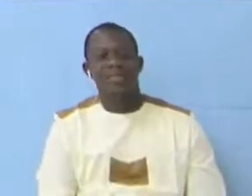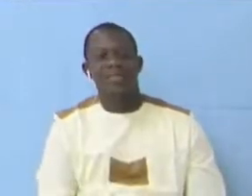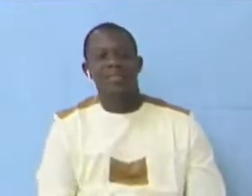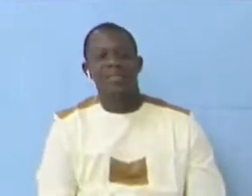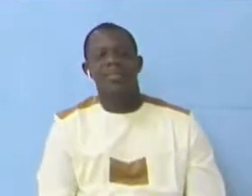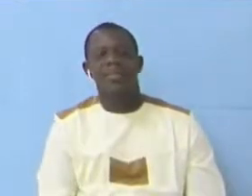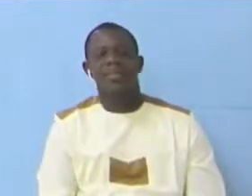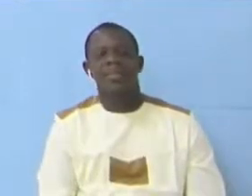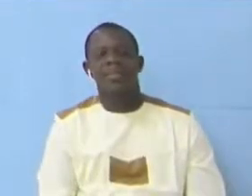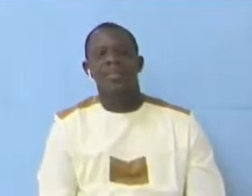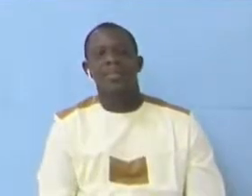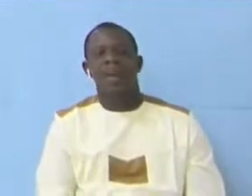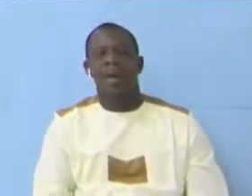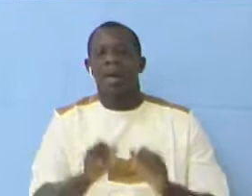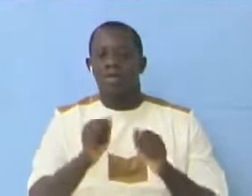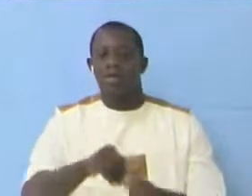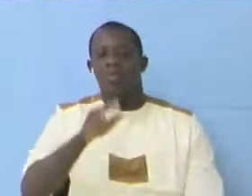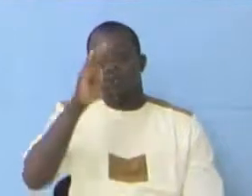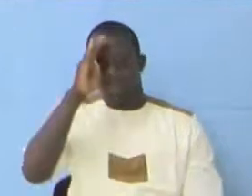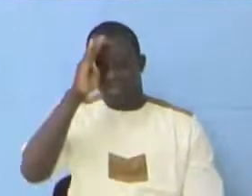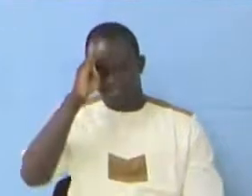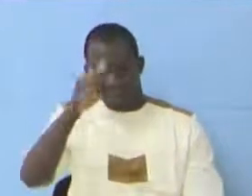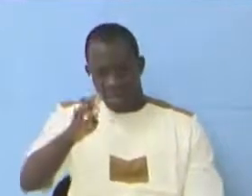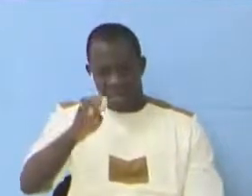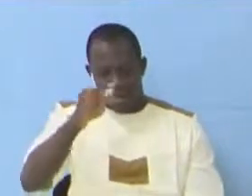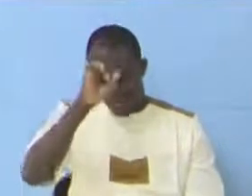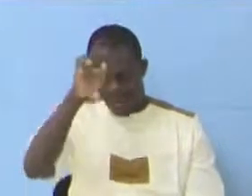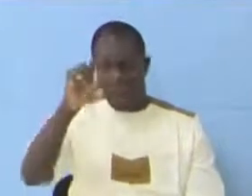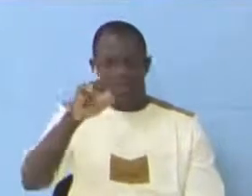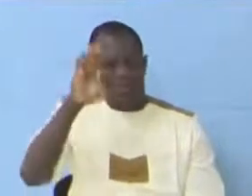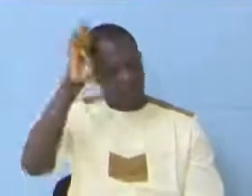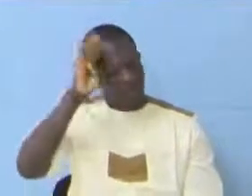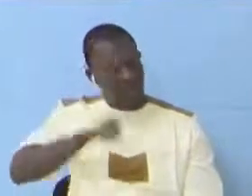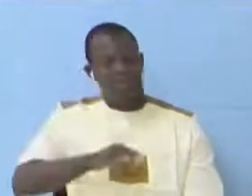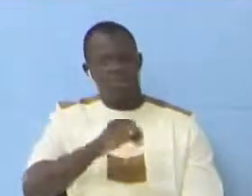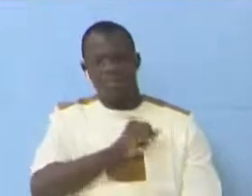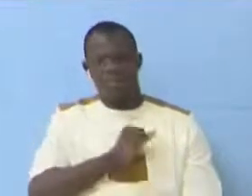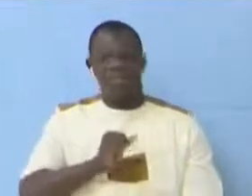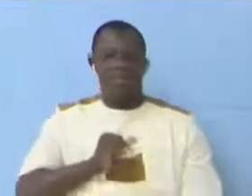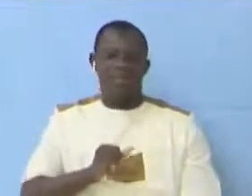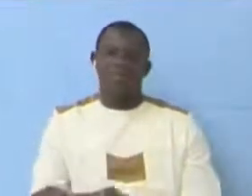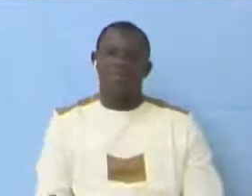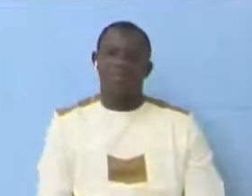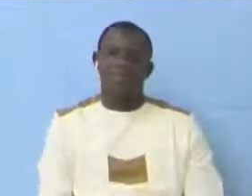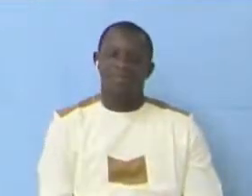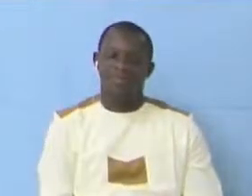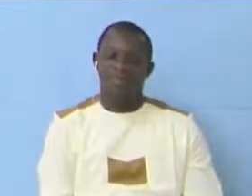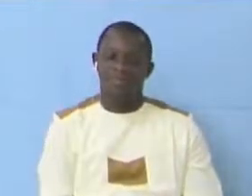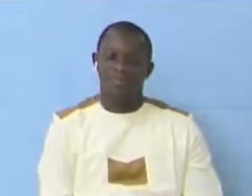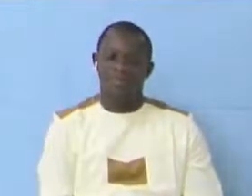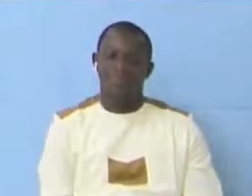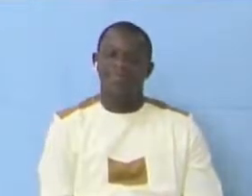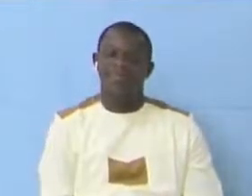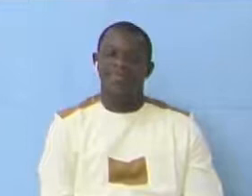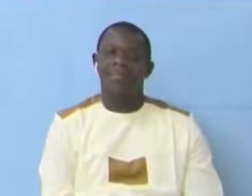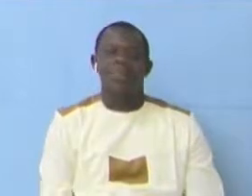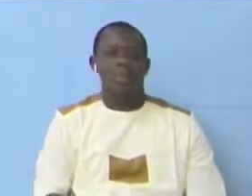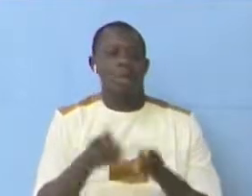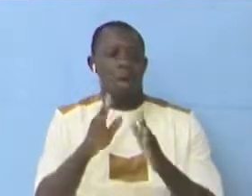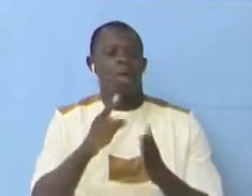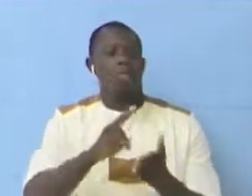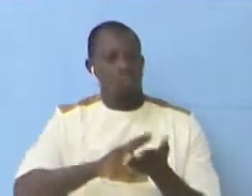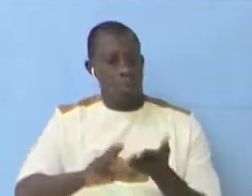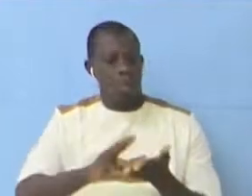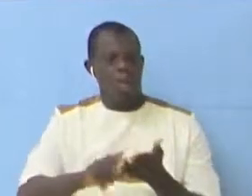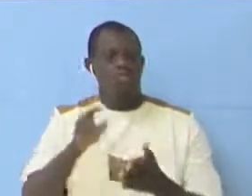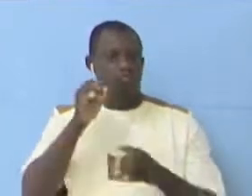thank him for pardoning us. ci di ko gërëm ci jéggal bi mu ñu jéggal. Yeah, that was the norm.